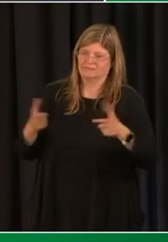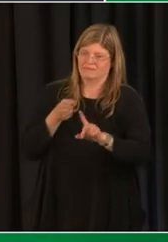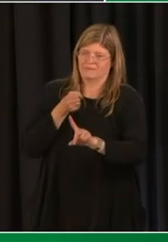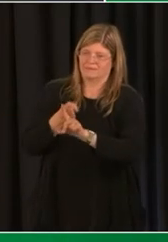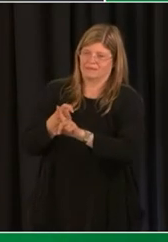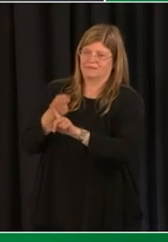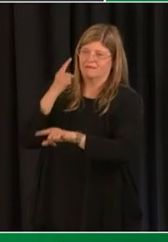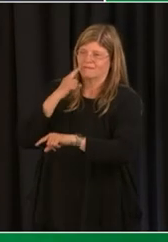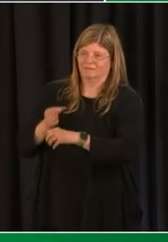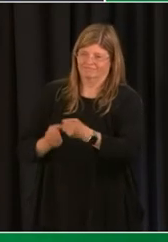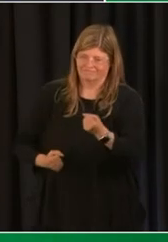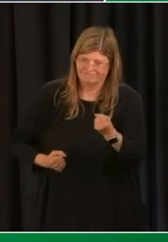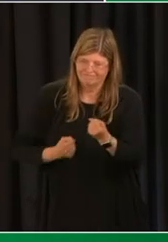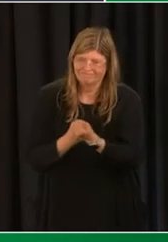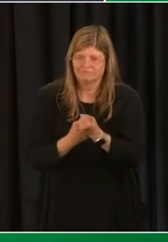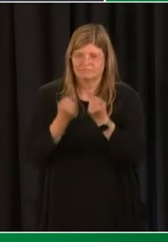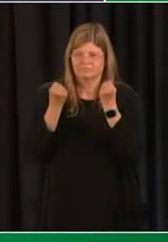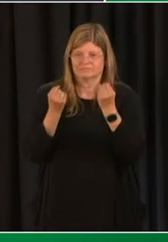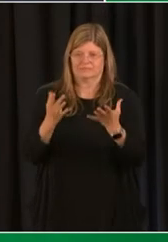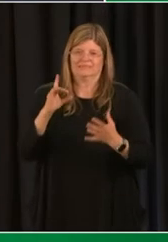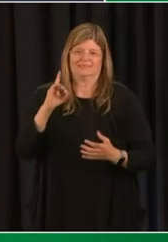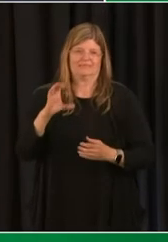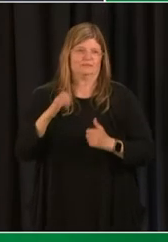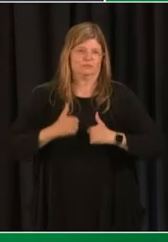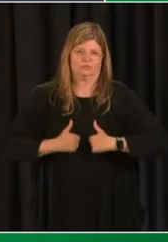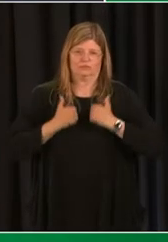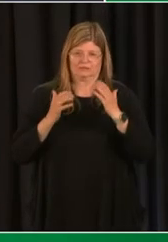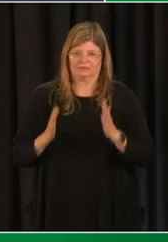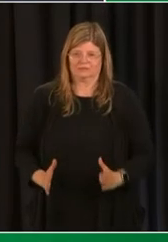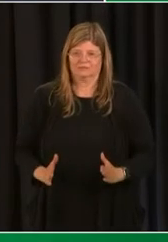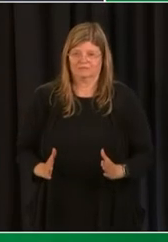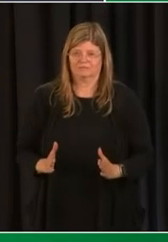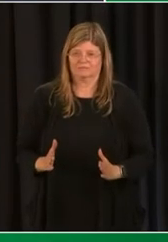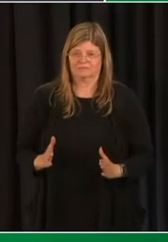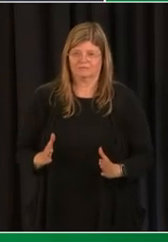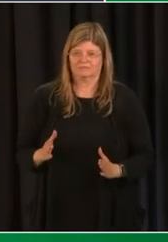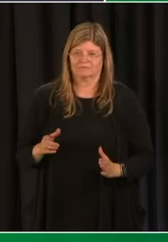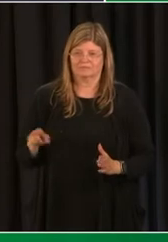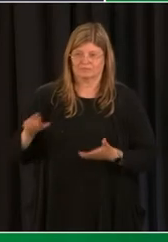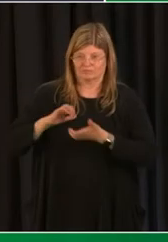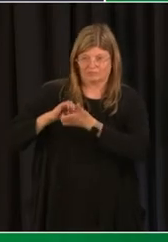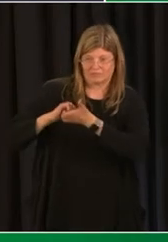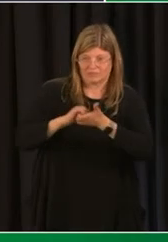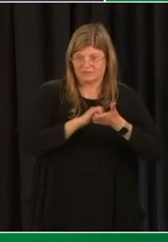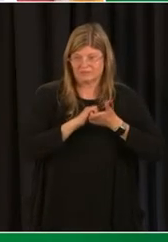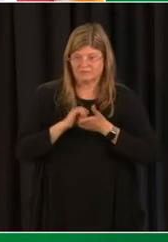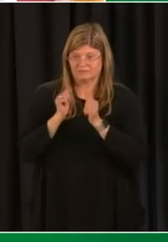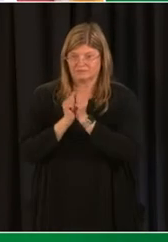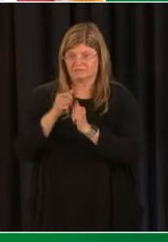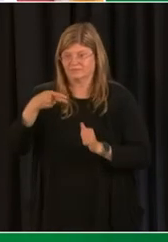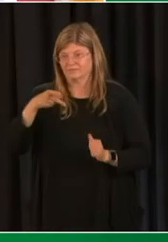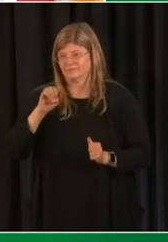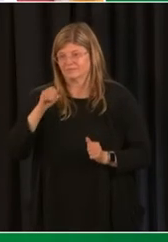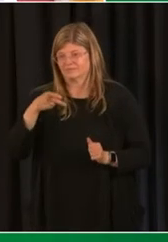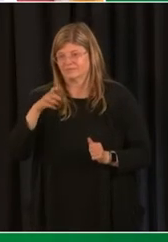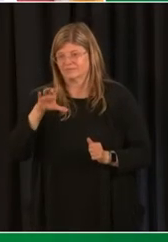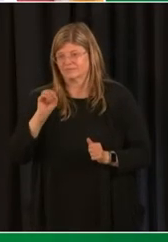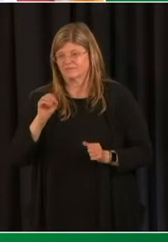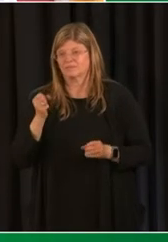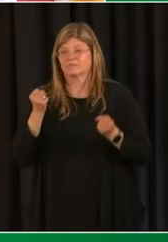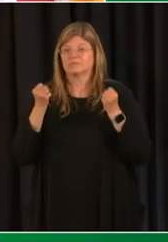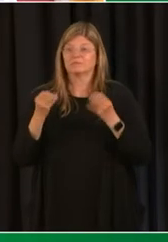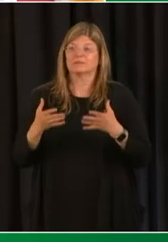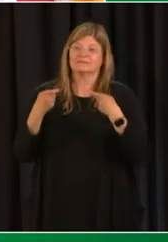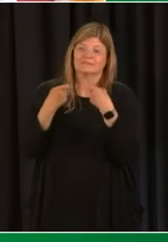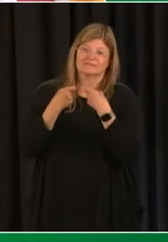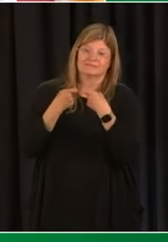terms of supporting many District of Columbia residents as well. You know, we have been a partner with Pepco and many of the other